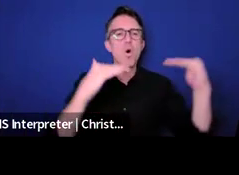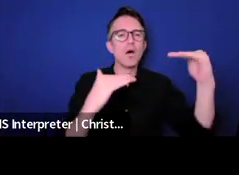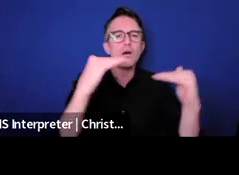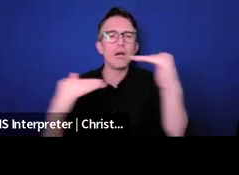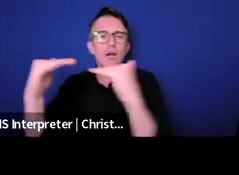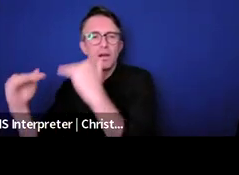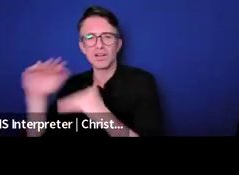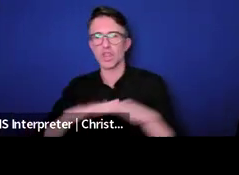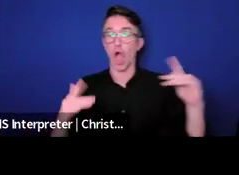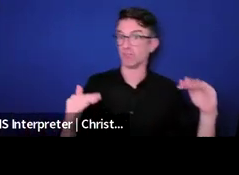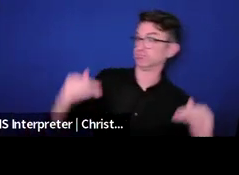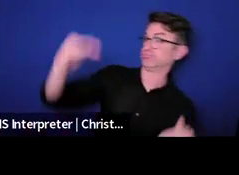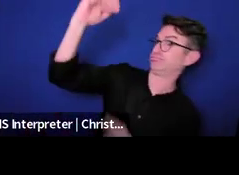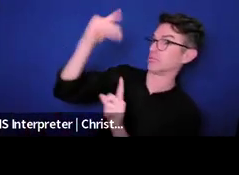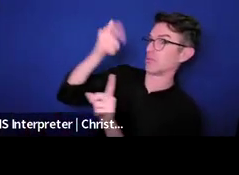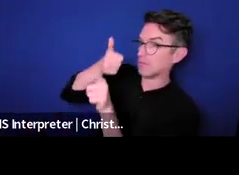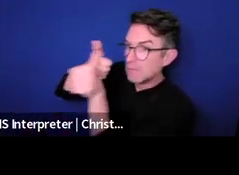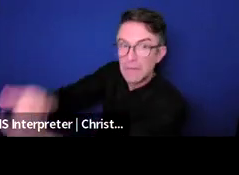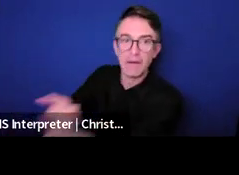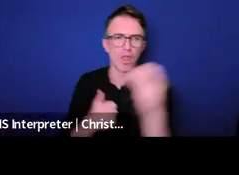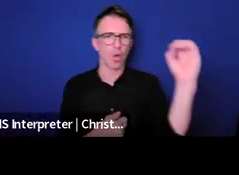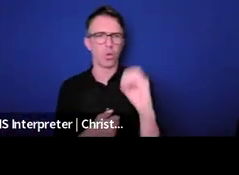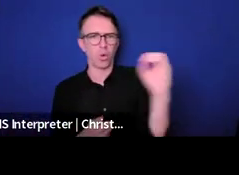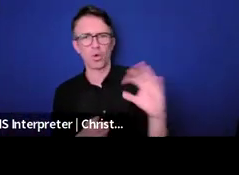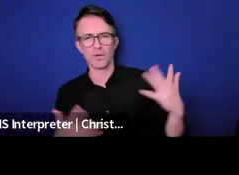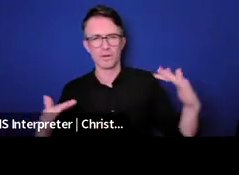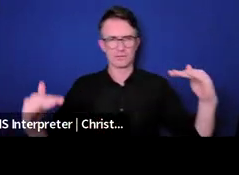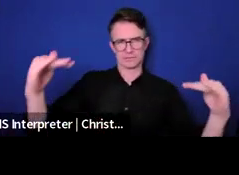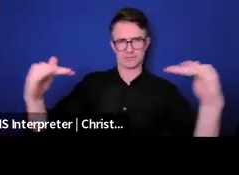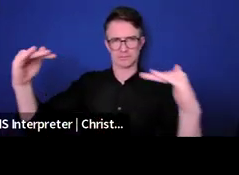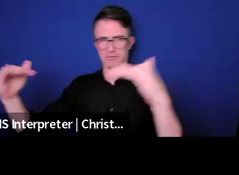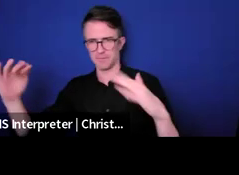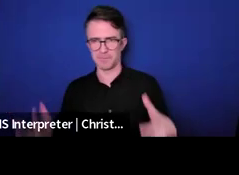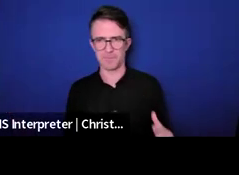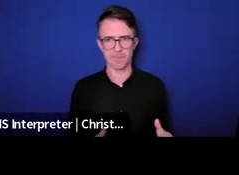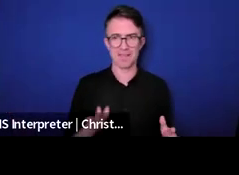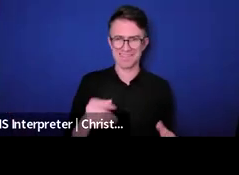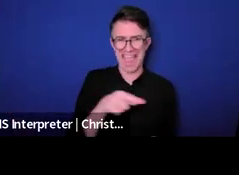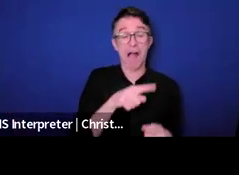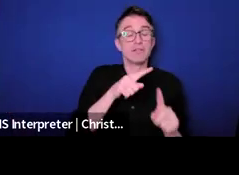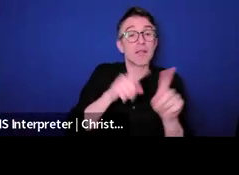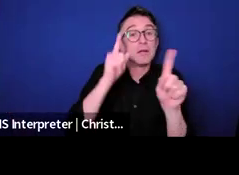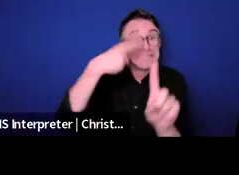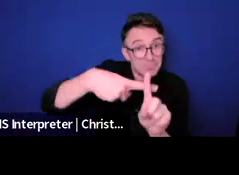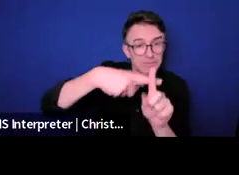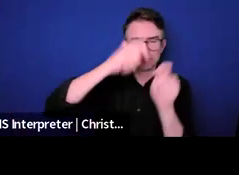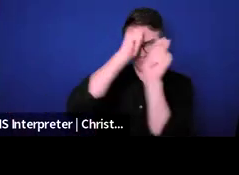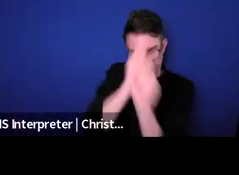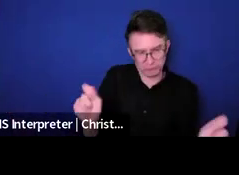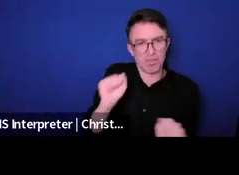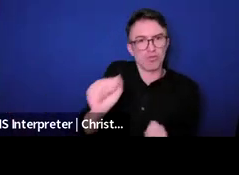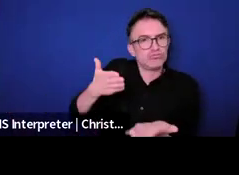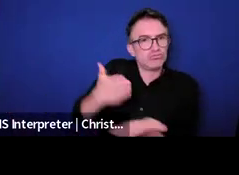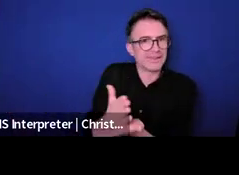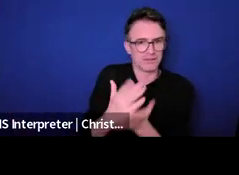to uphold these individuals' rights and intersectoral approaches across all actors involved. And when we're talking about care and